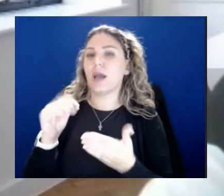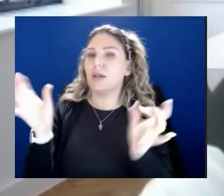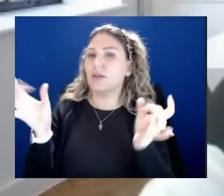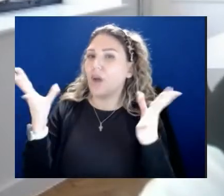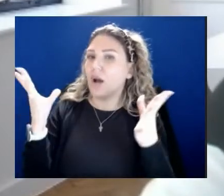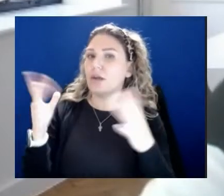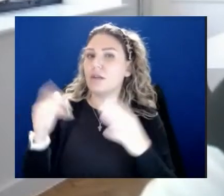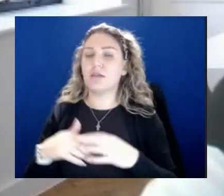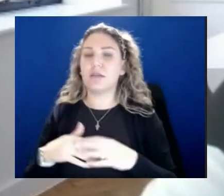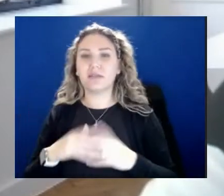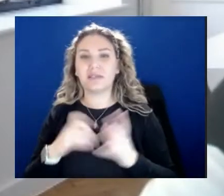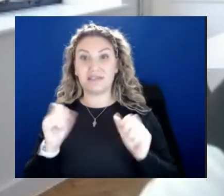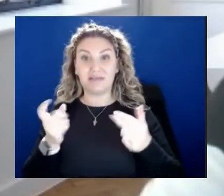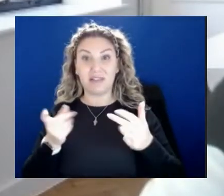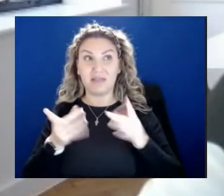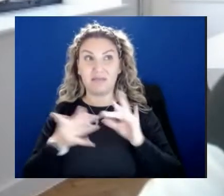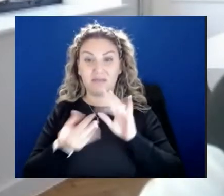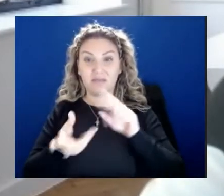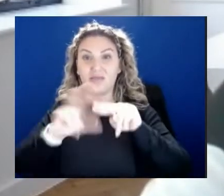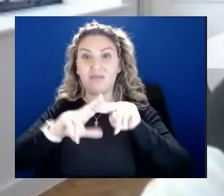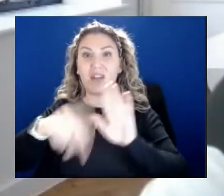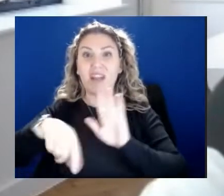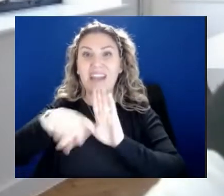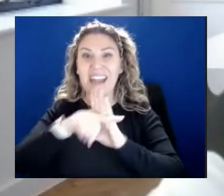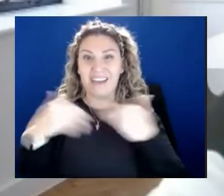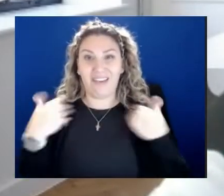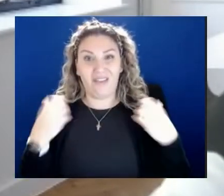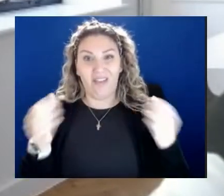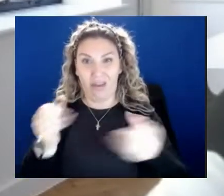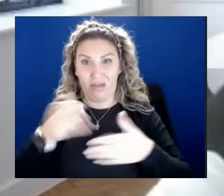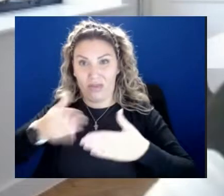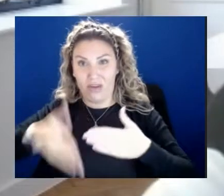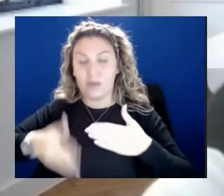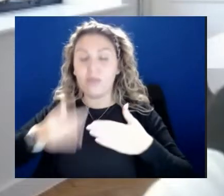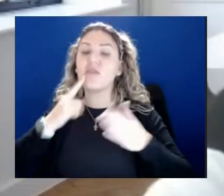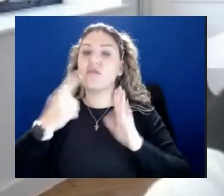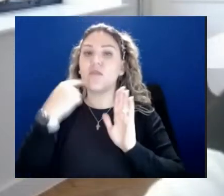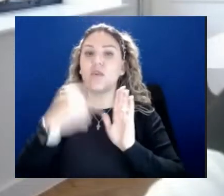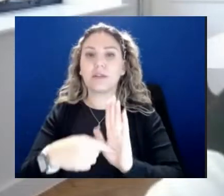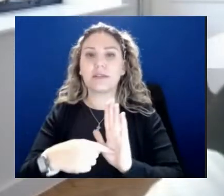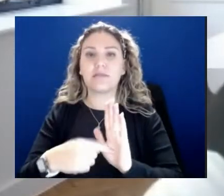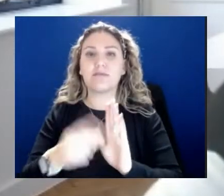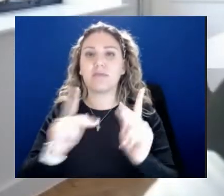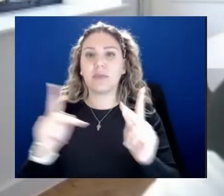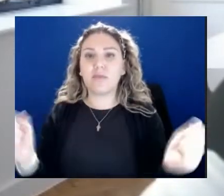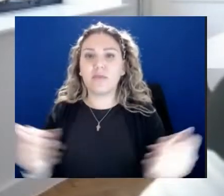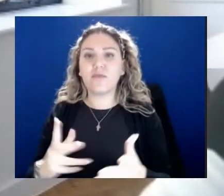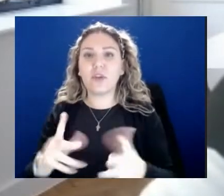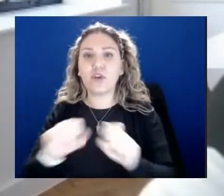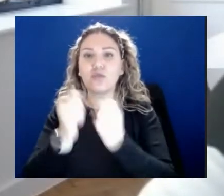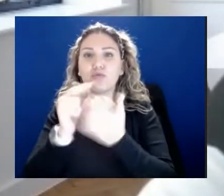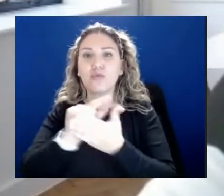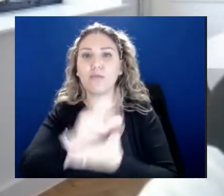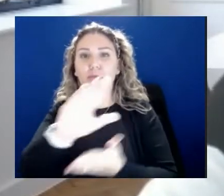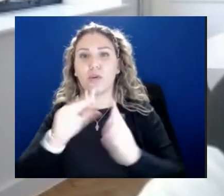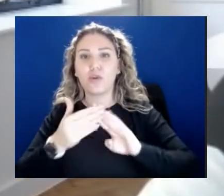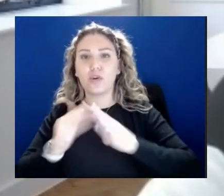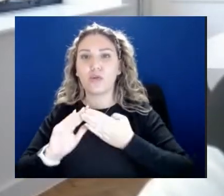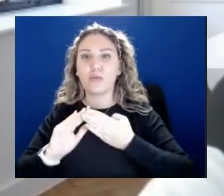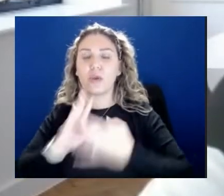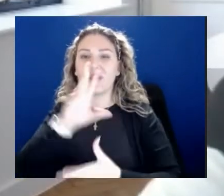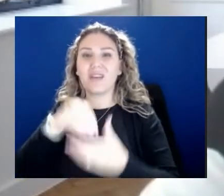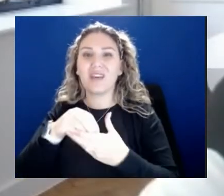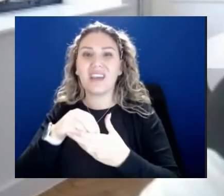an increased negative health outcomes. For example, people who fear crime in their communities may engage in less